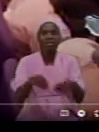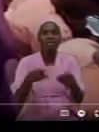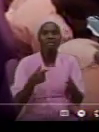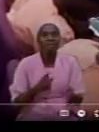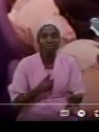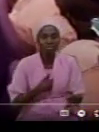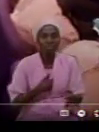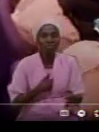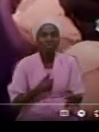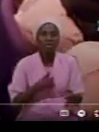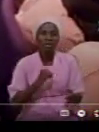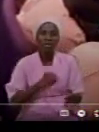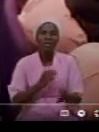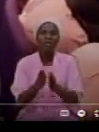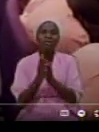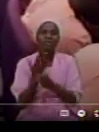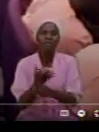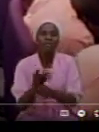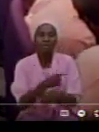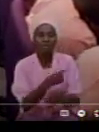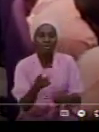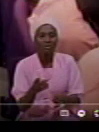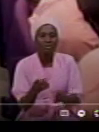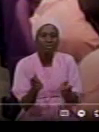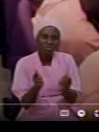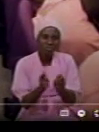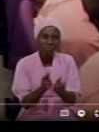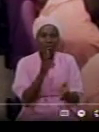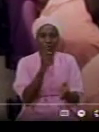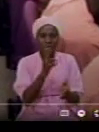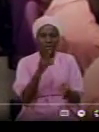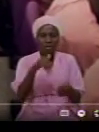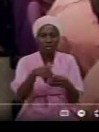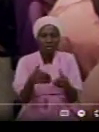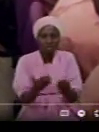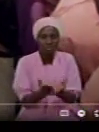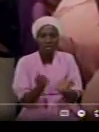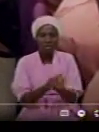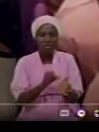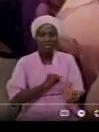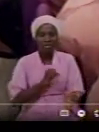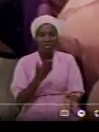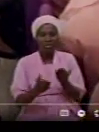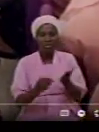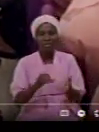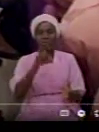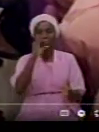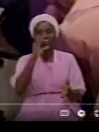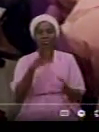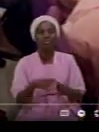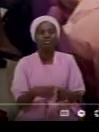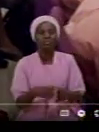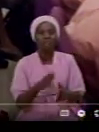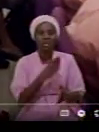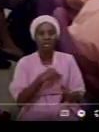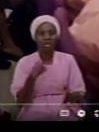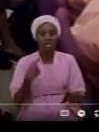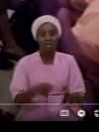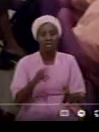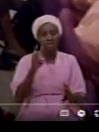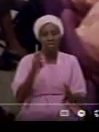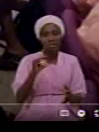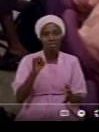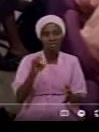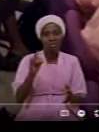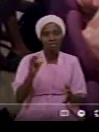water in a vessel that I may drink. And the widow woman did not say, I'm at the